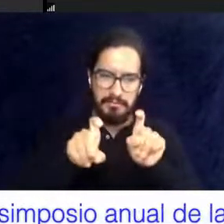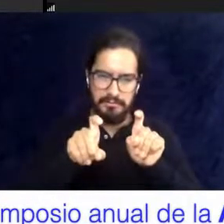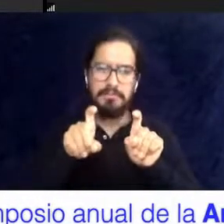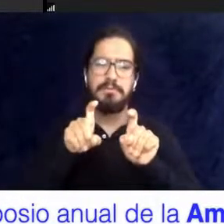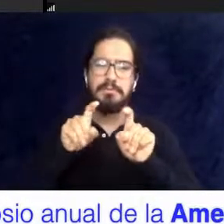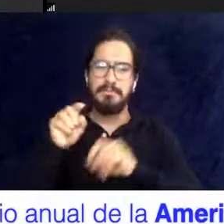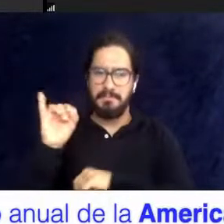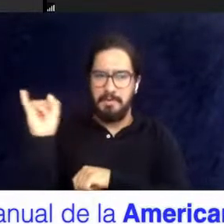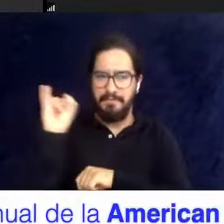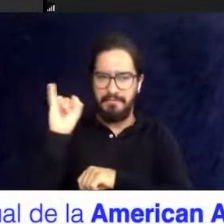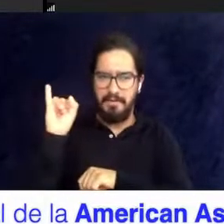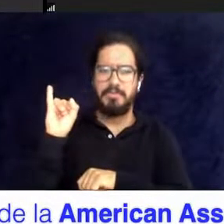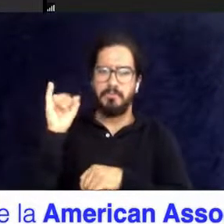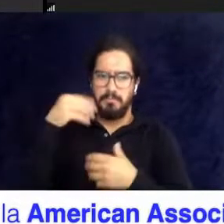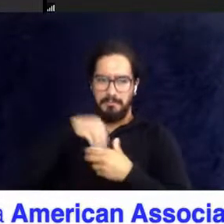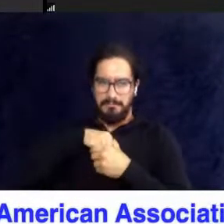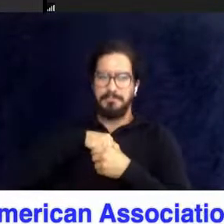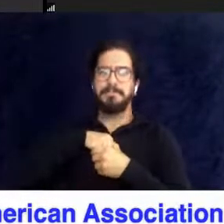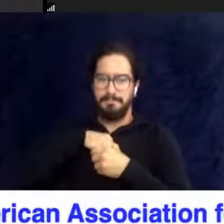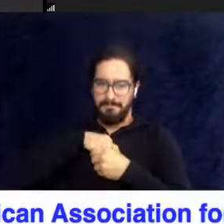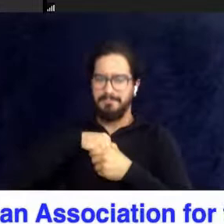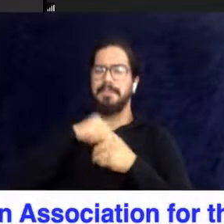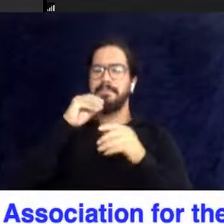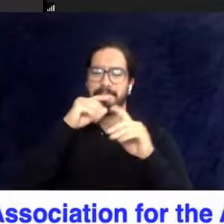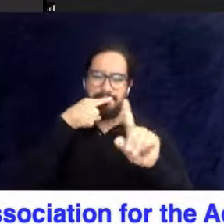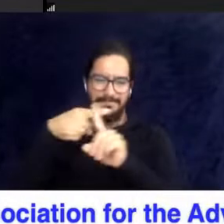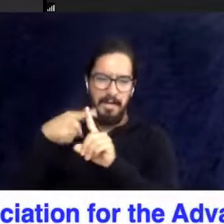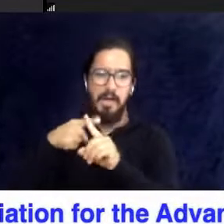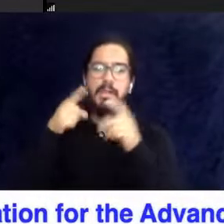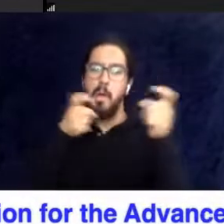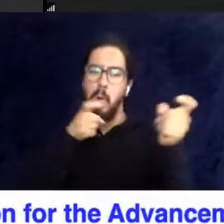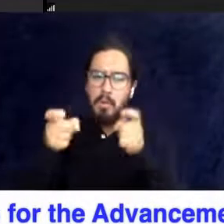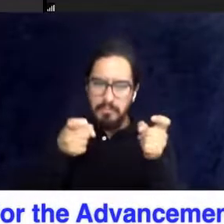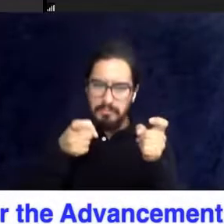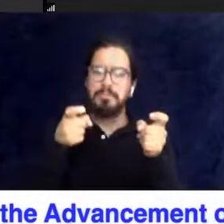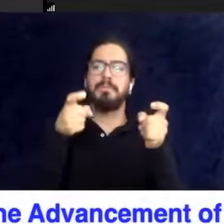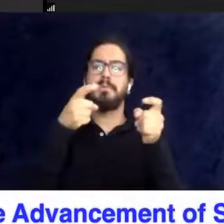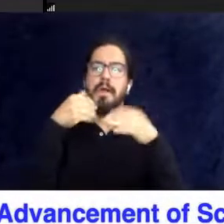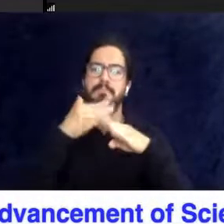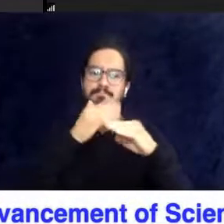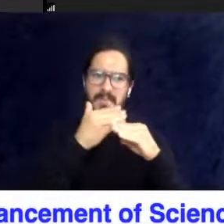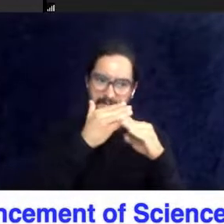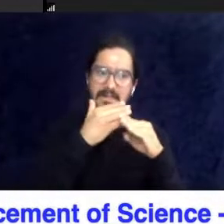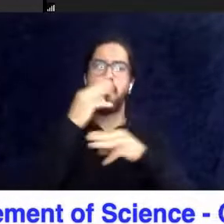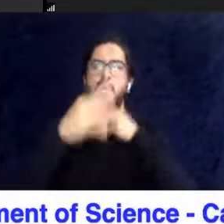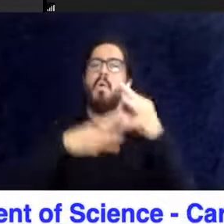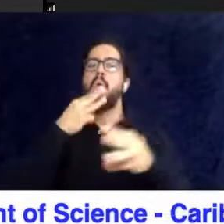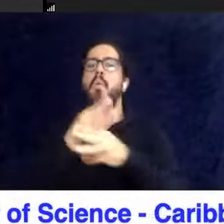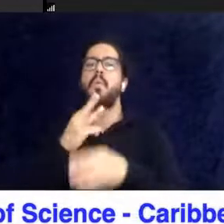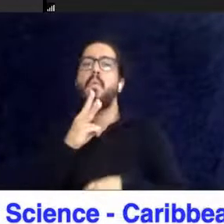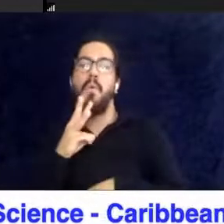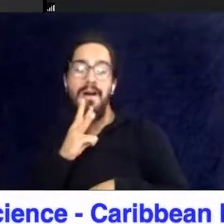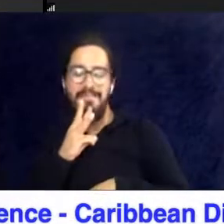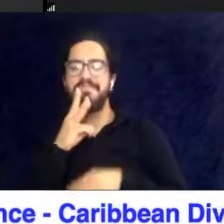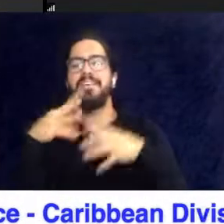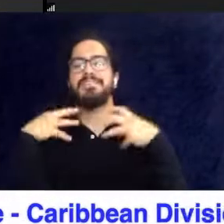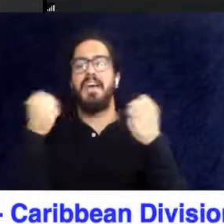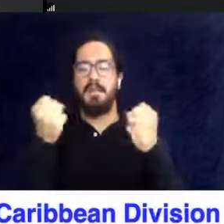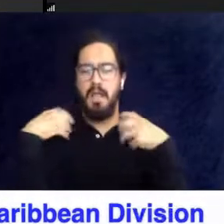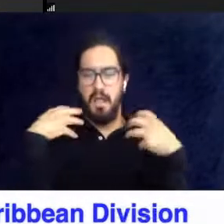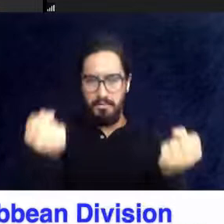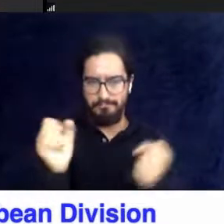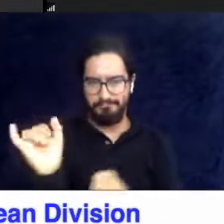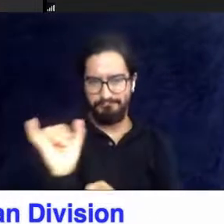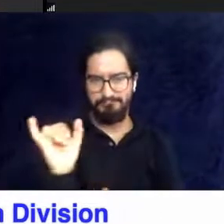strengthening infection prevention and control, and water and sanitation and health. Next. Just a